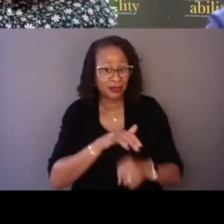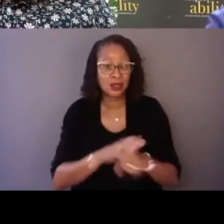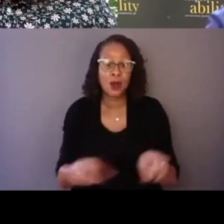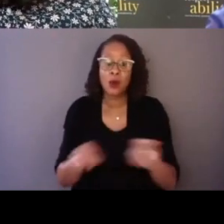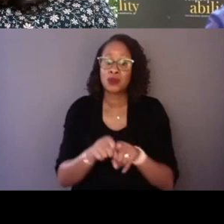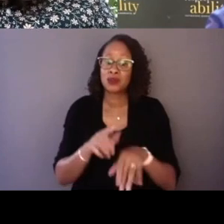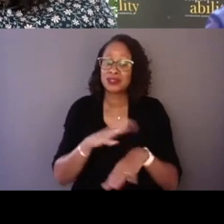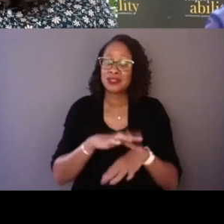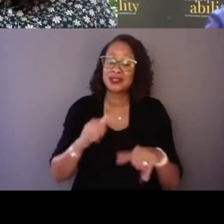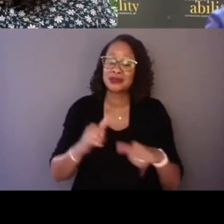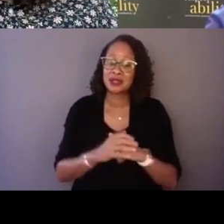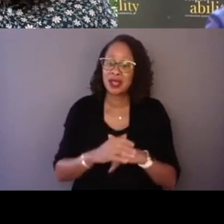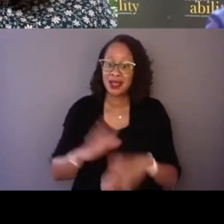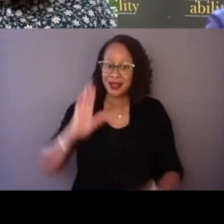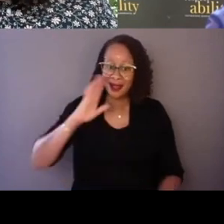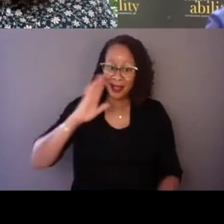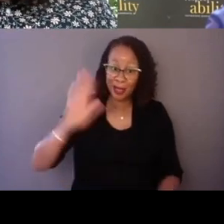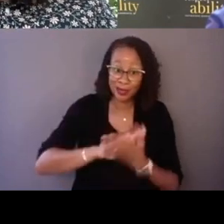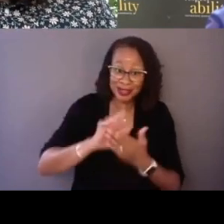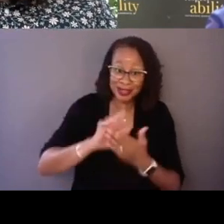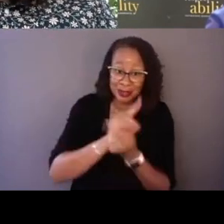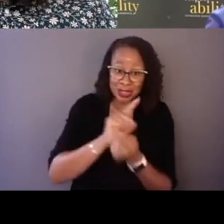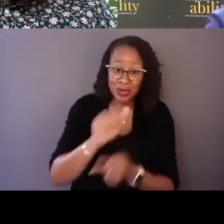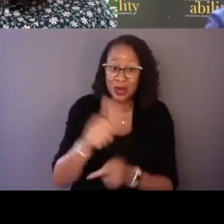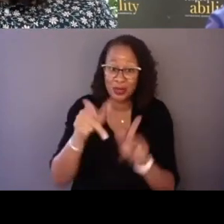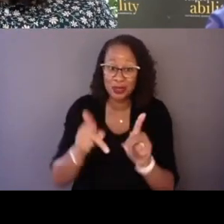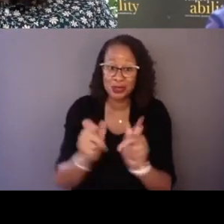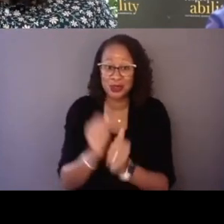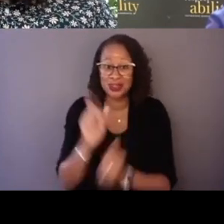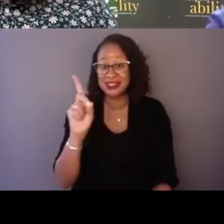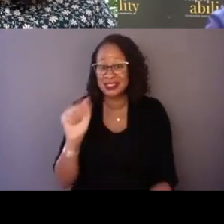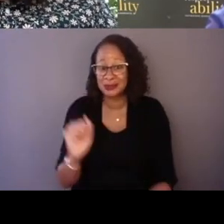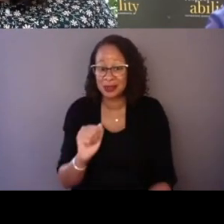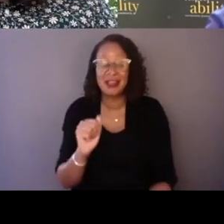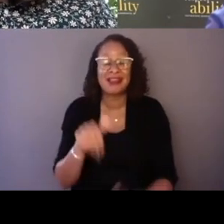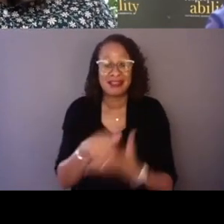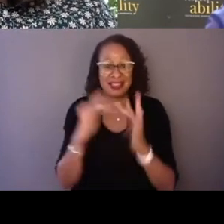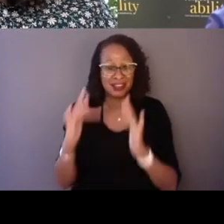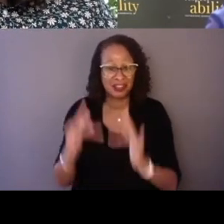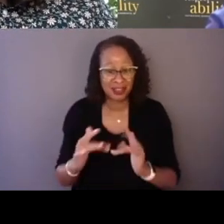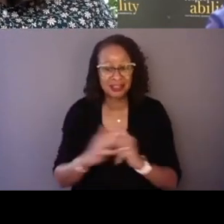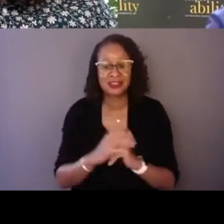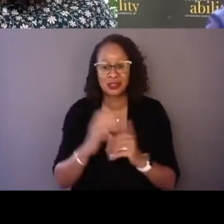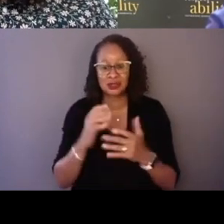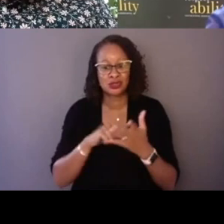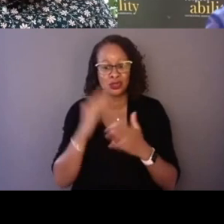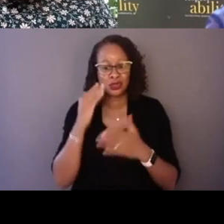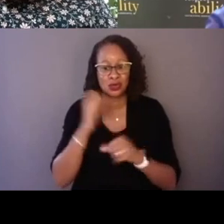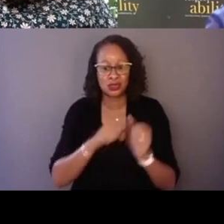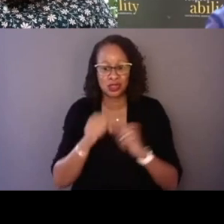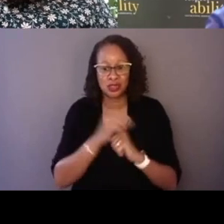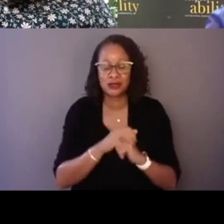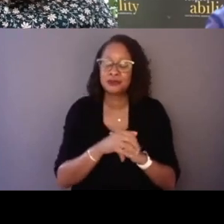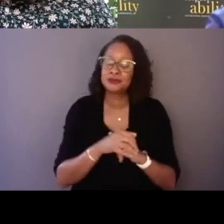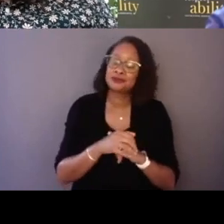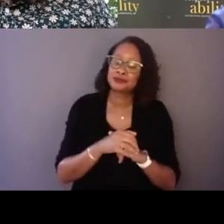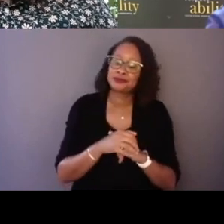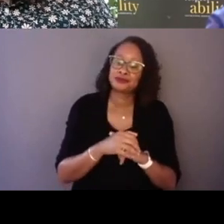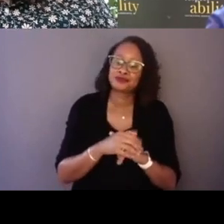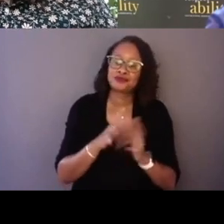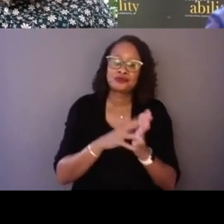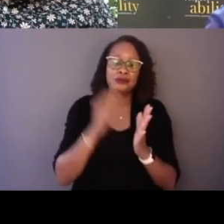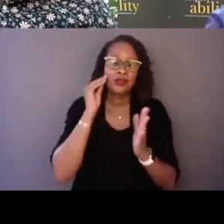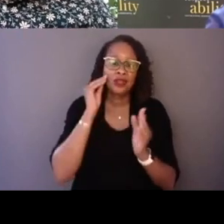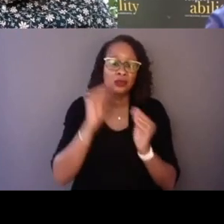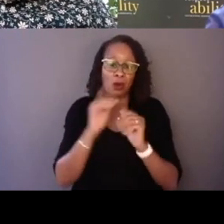also, hello, nice to meet you, another person who has disabilities in the network. Like, let's actually get to know each other and just learn more about